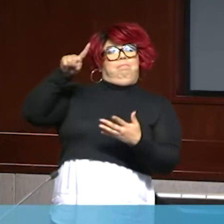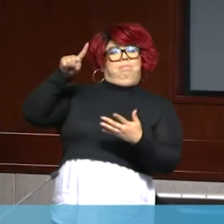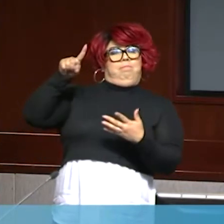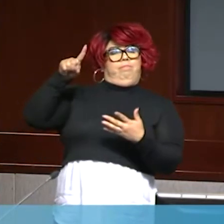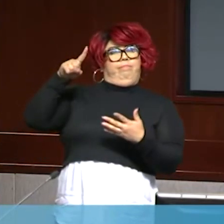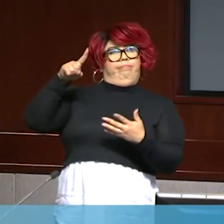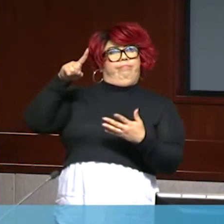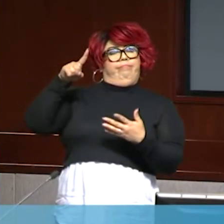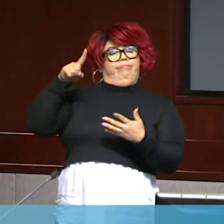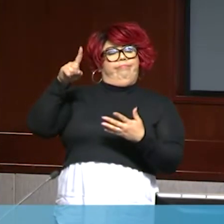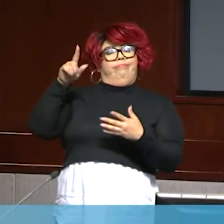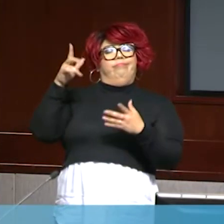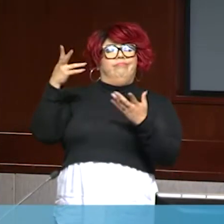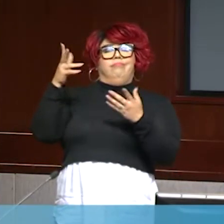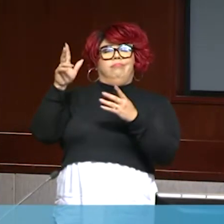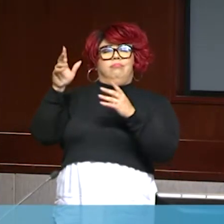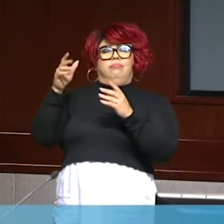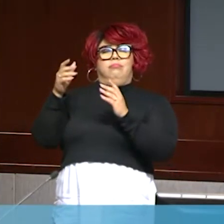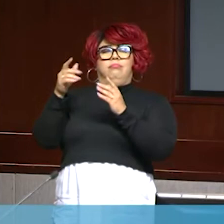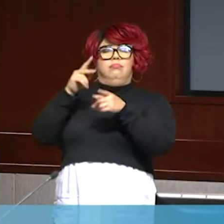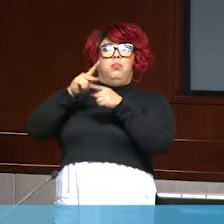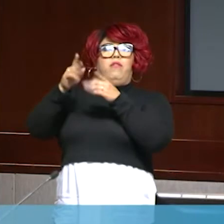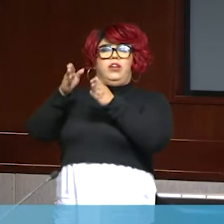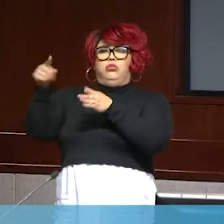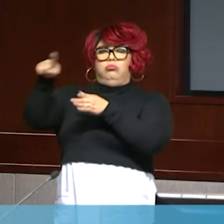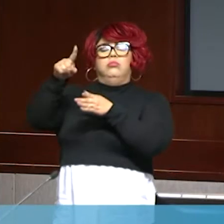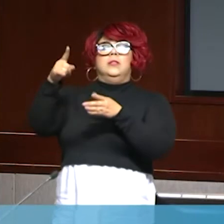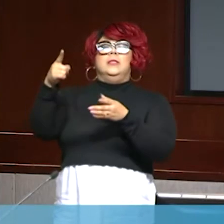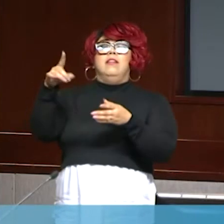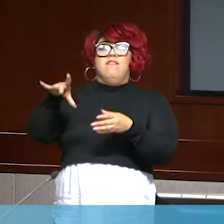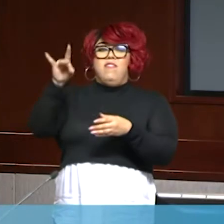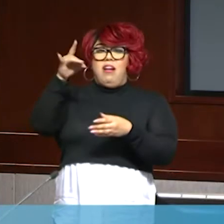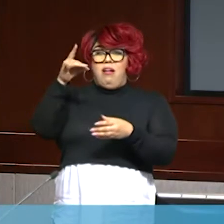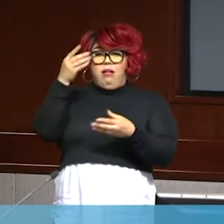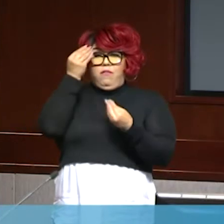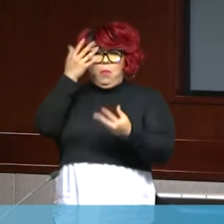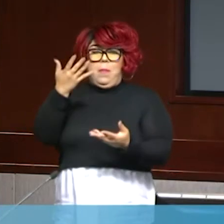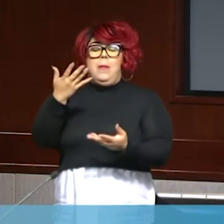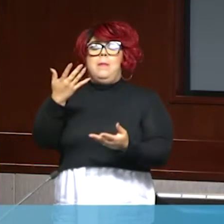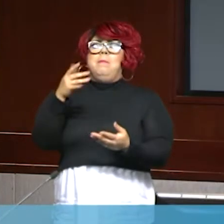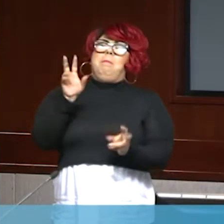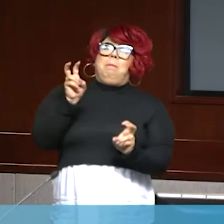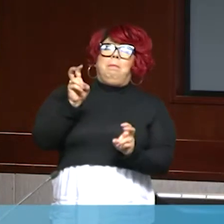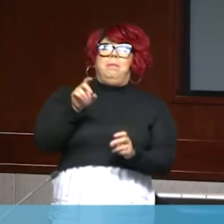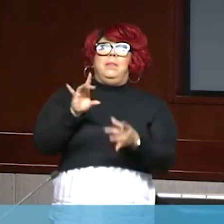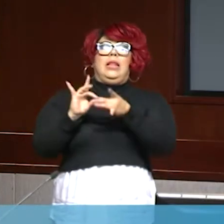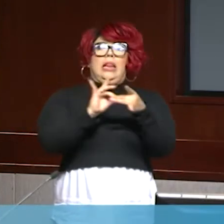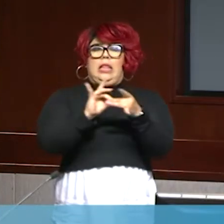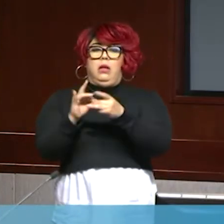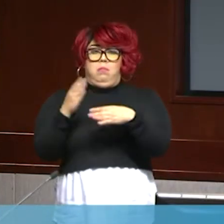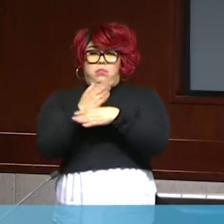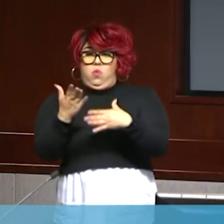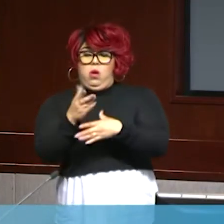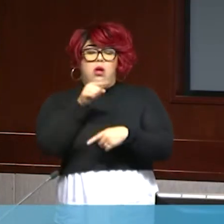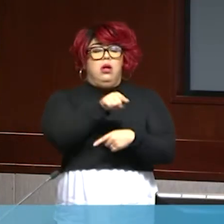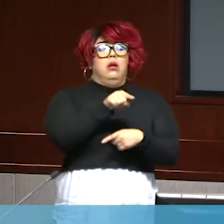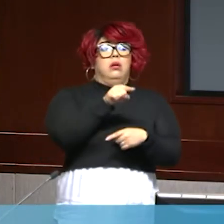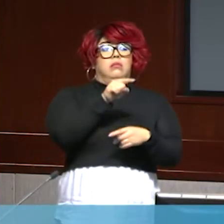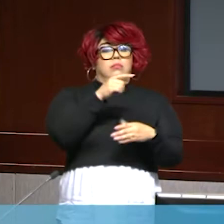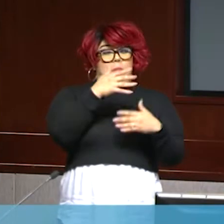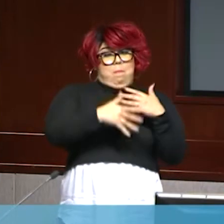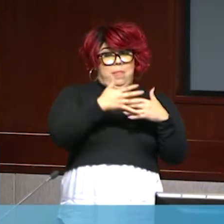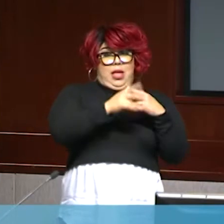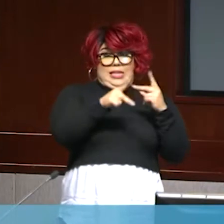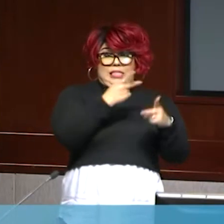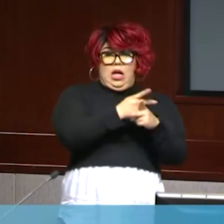this week that people with A blood type like me are 50% more likely to get on a ventilator. They're now